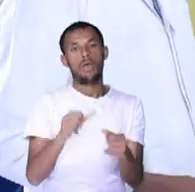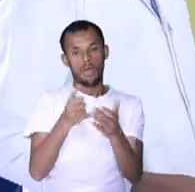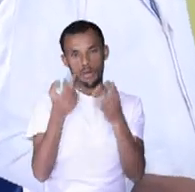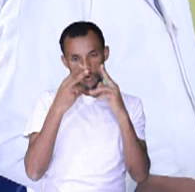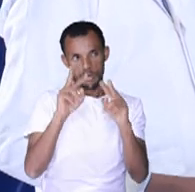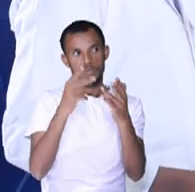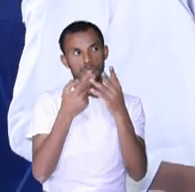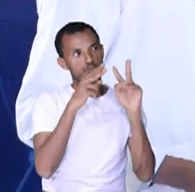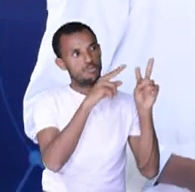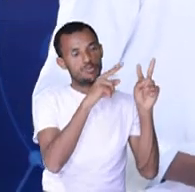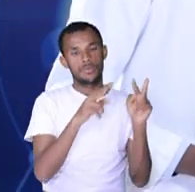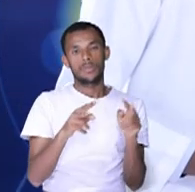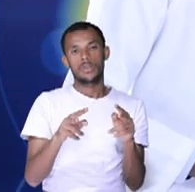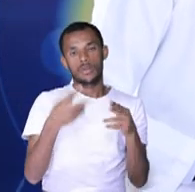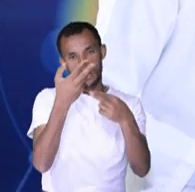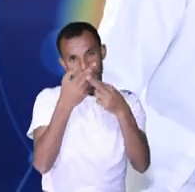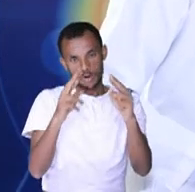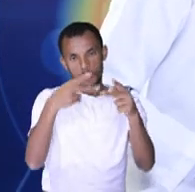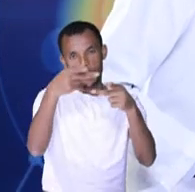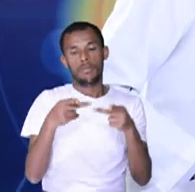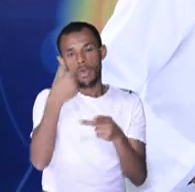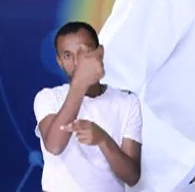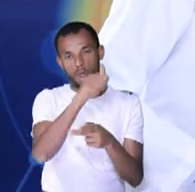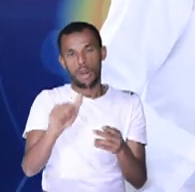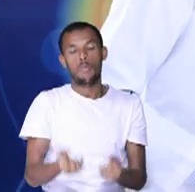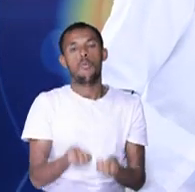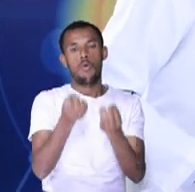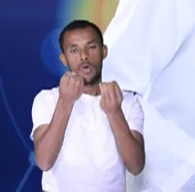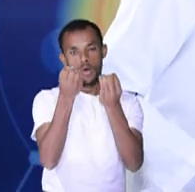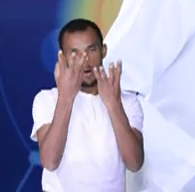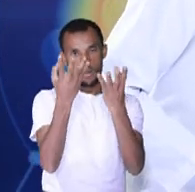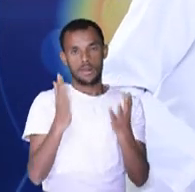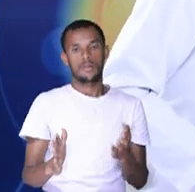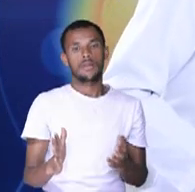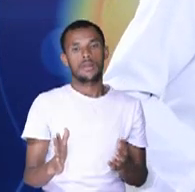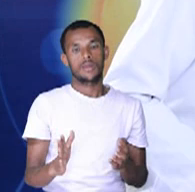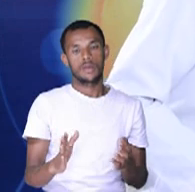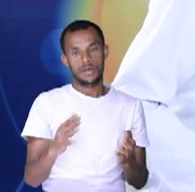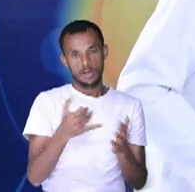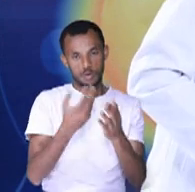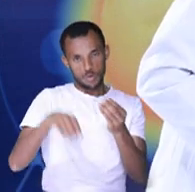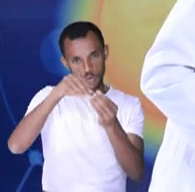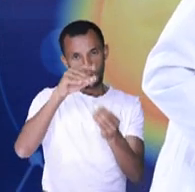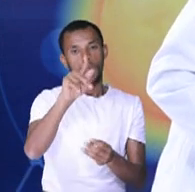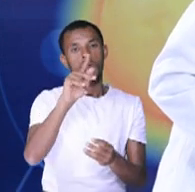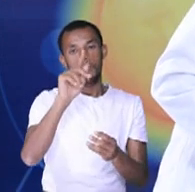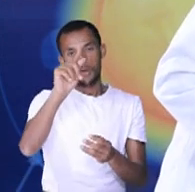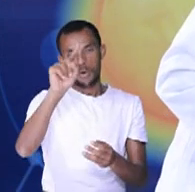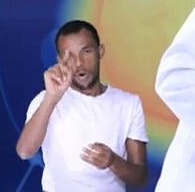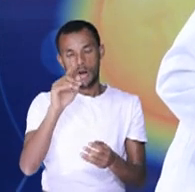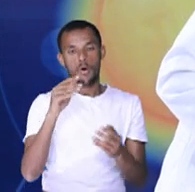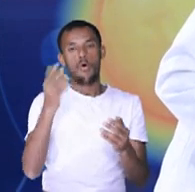looks like this. The ratio of a perimeter of any polygon, any similar polygon, is also k. That's P1